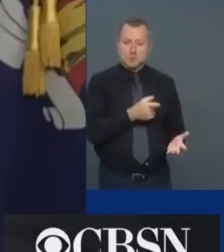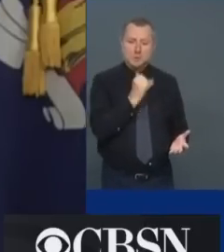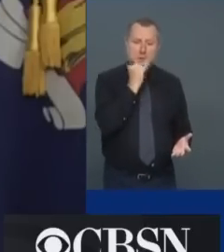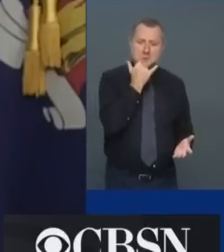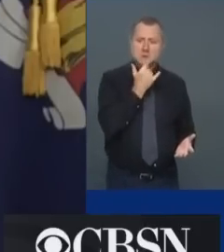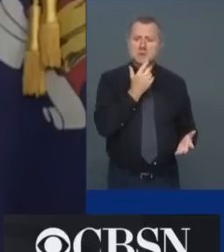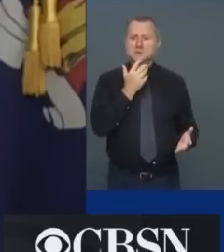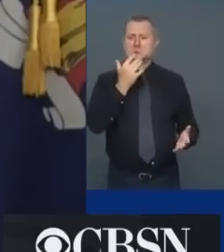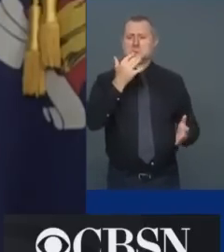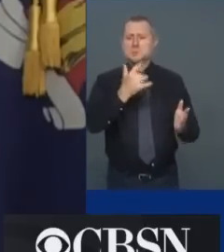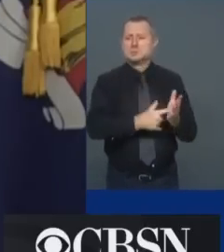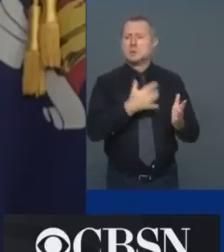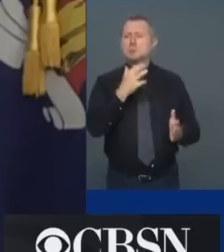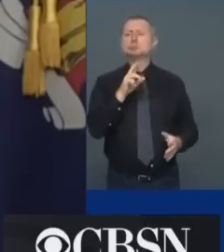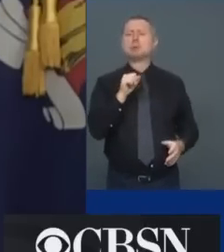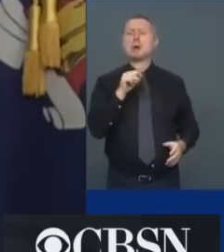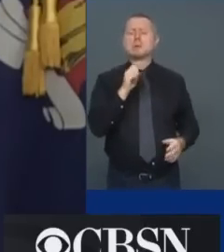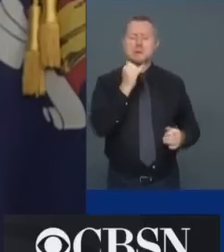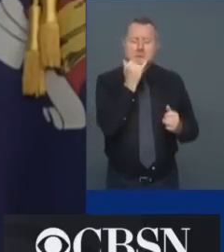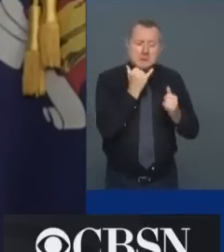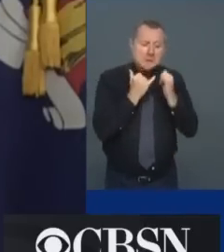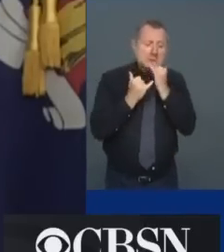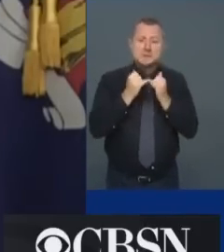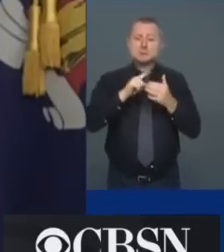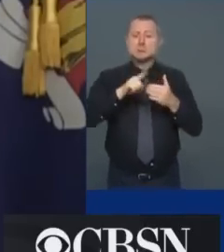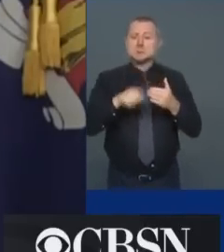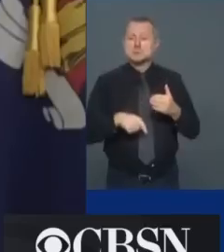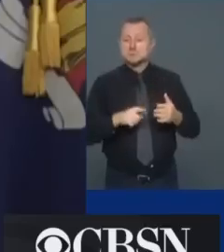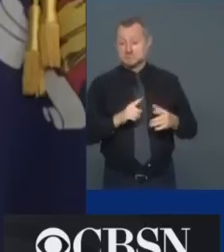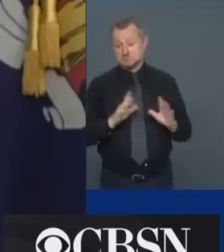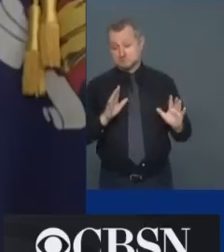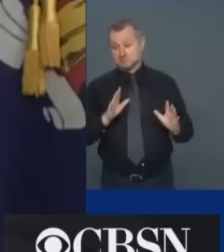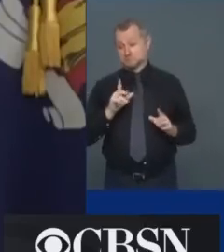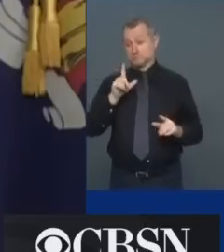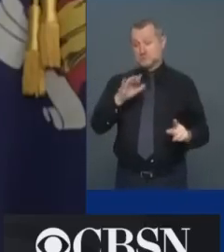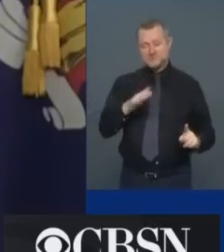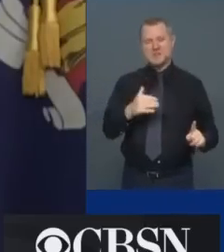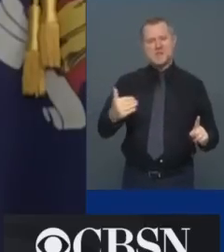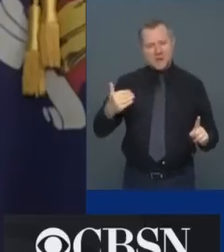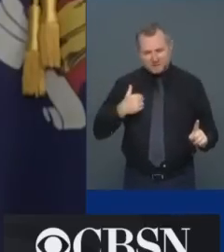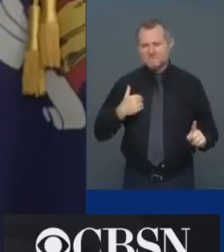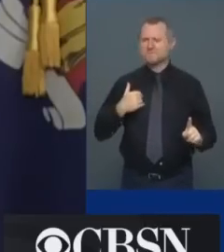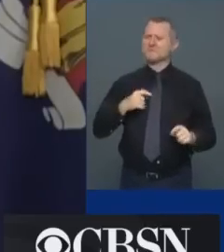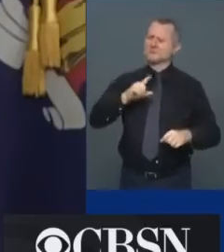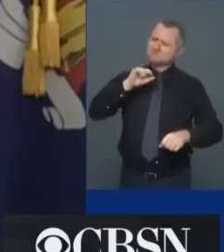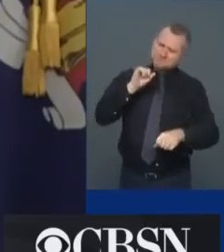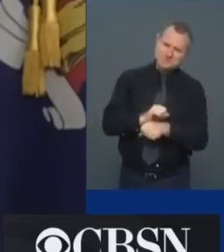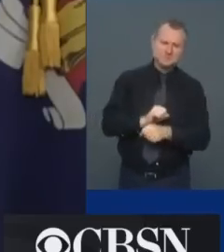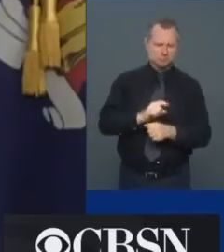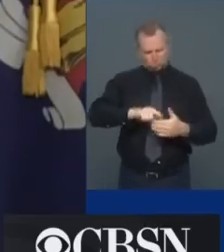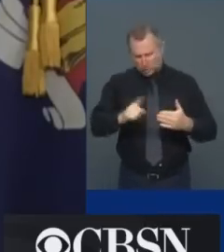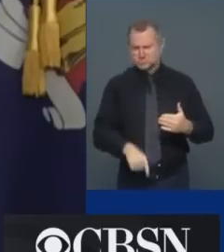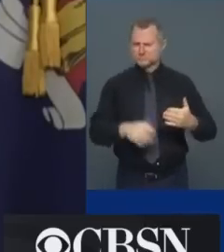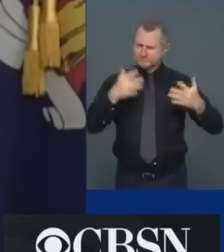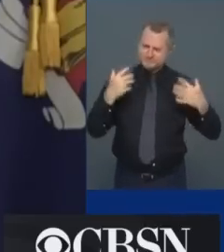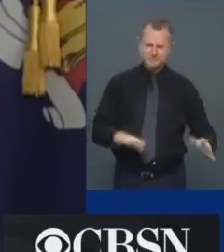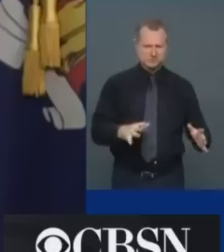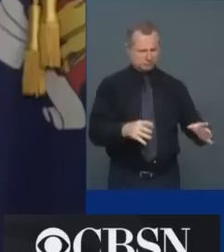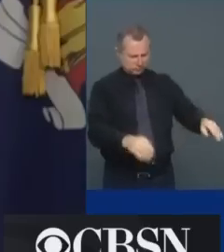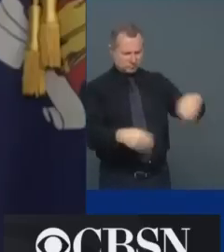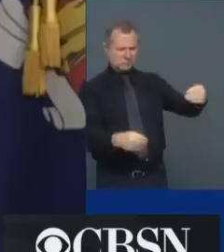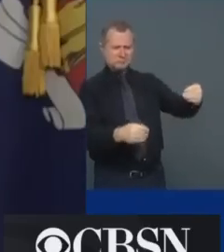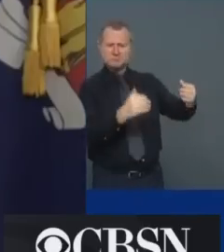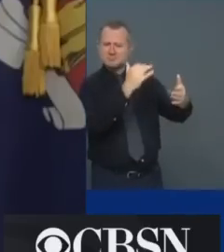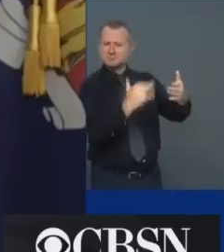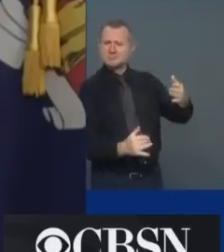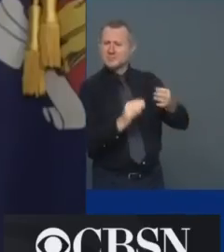that's very rare. And the labs are the ones who have the actual results. So parents should feel good about